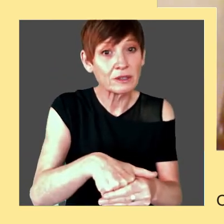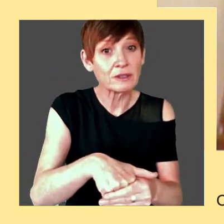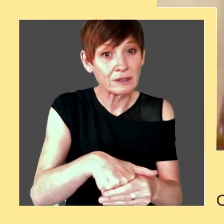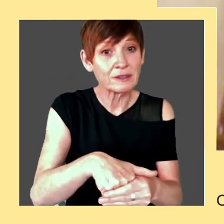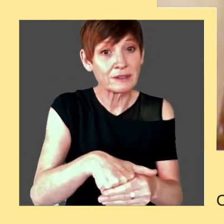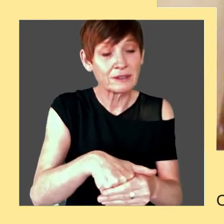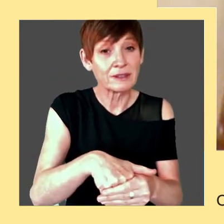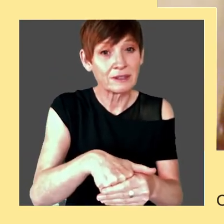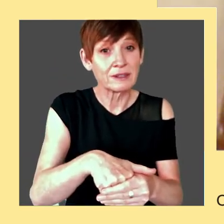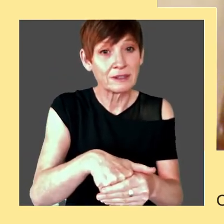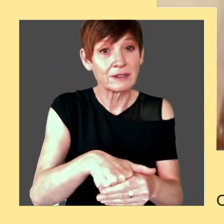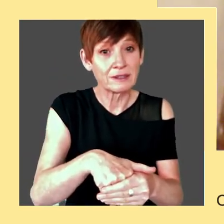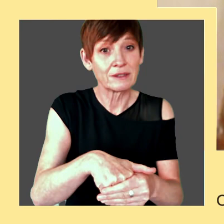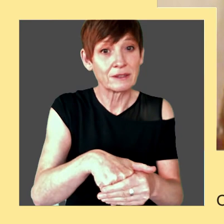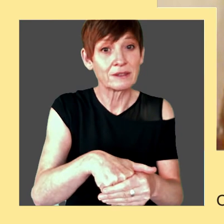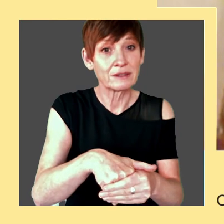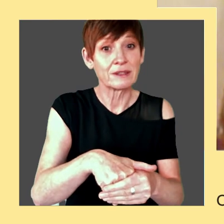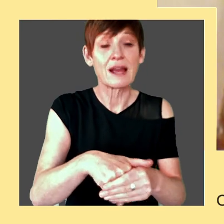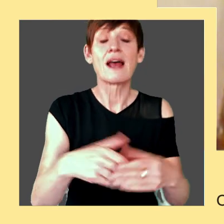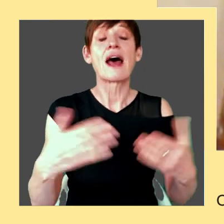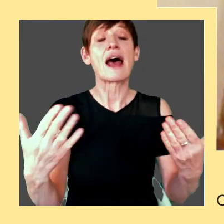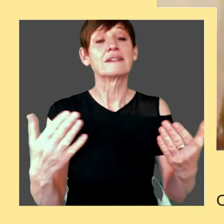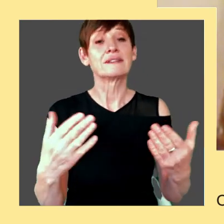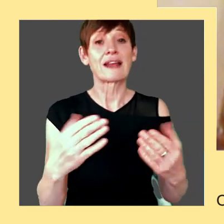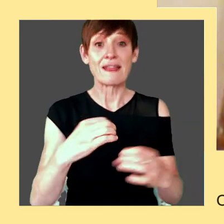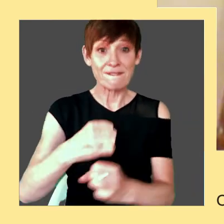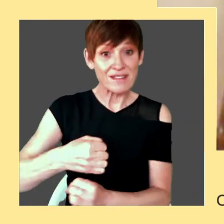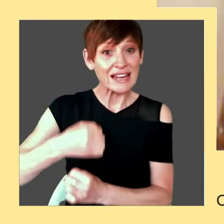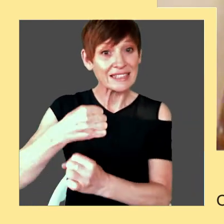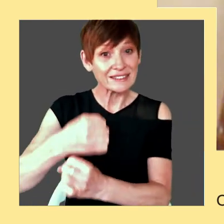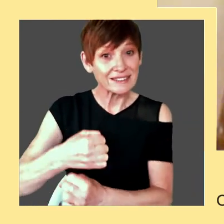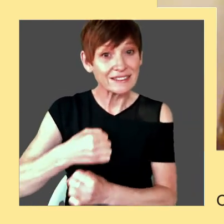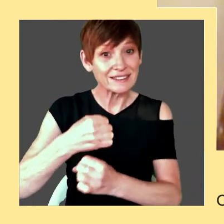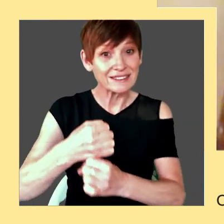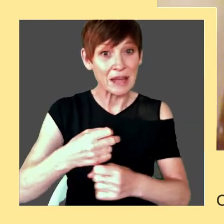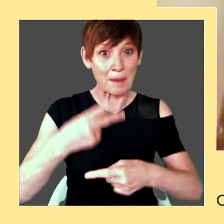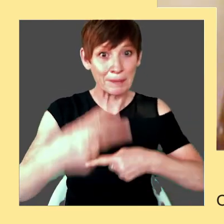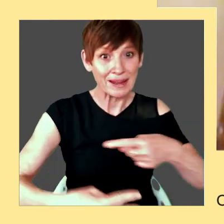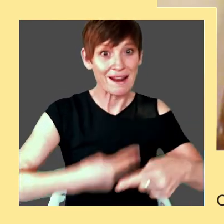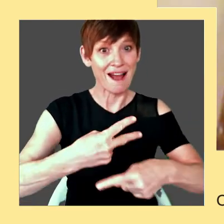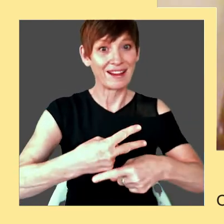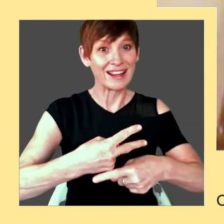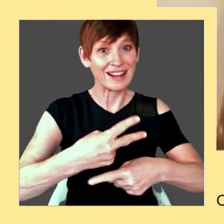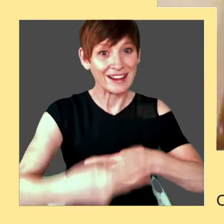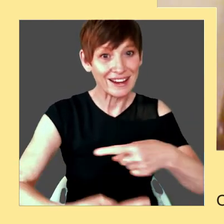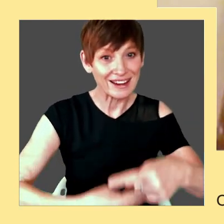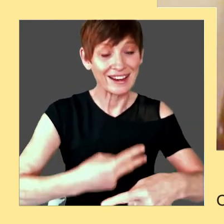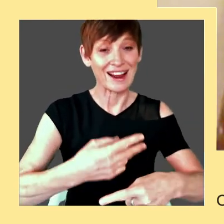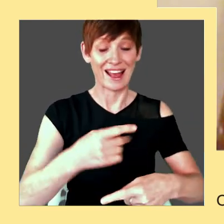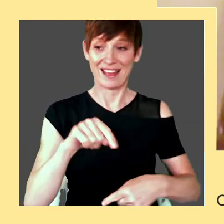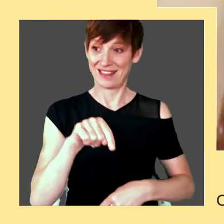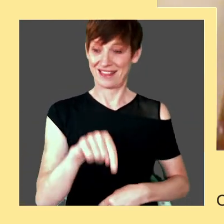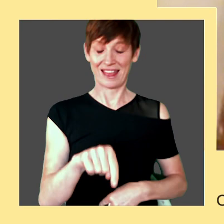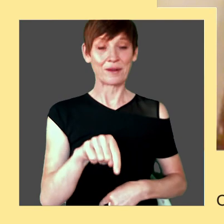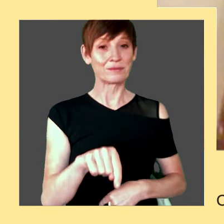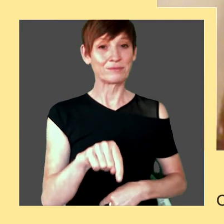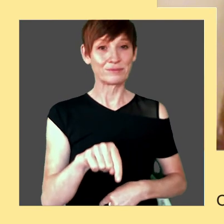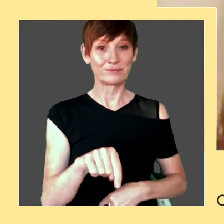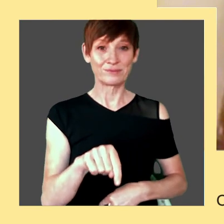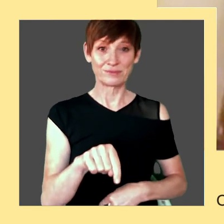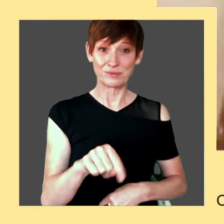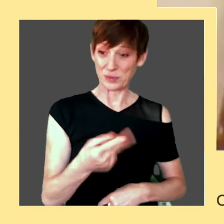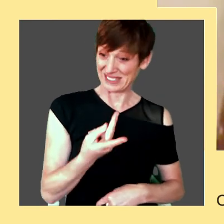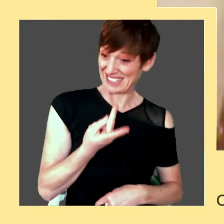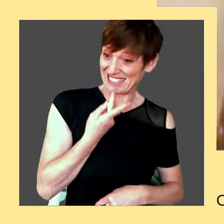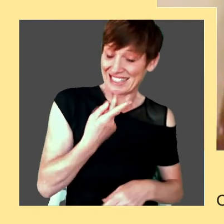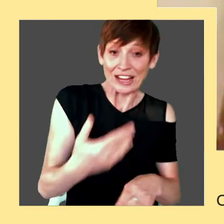Performa Pavilion at the Venice Biennale. And that was the second one straight